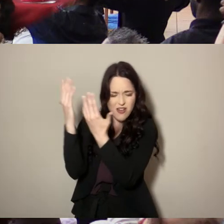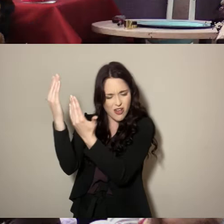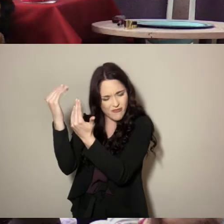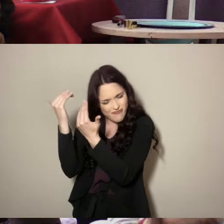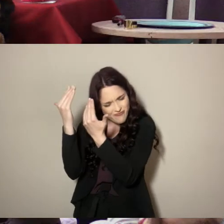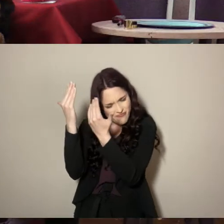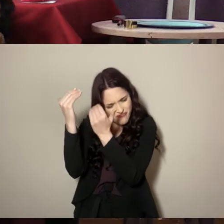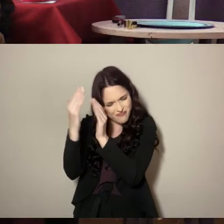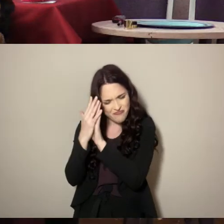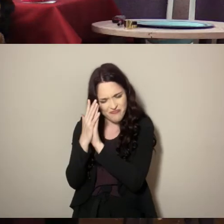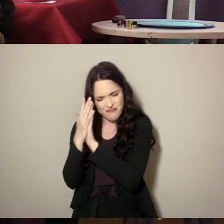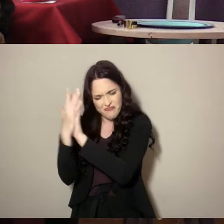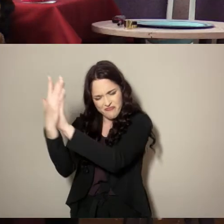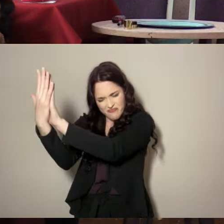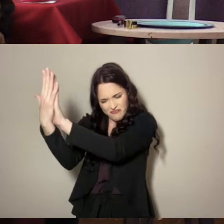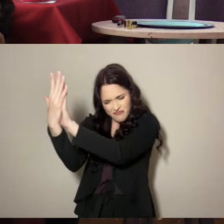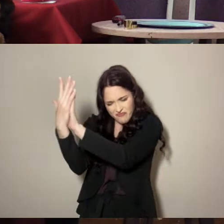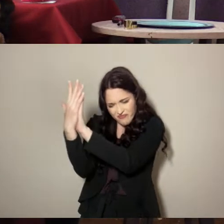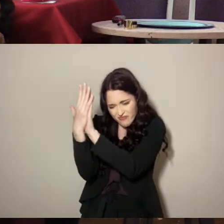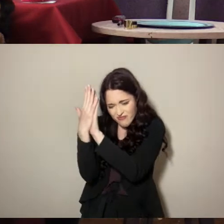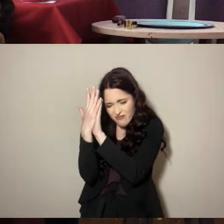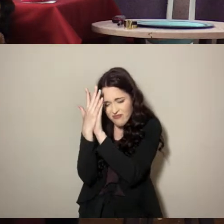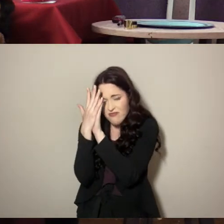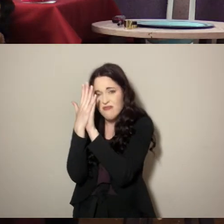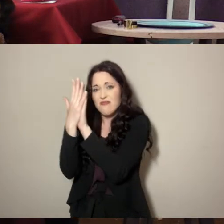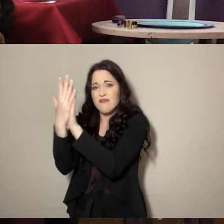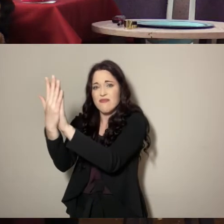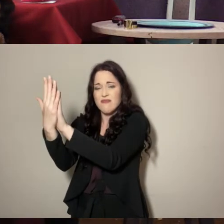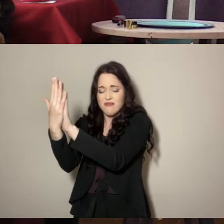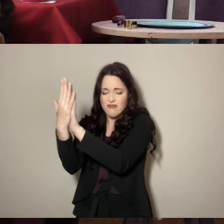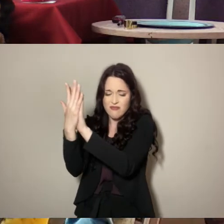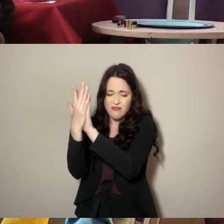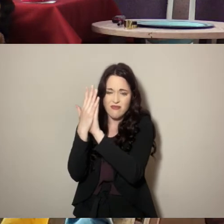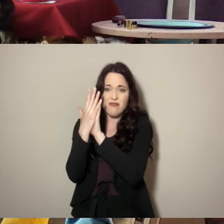abide. When other